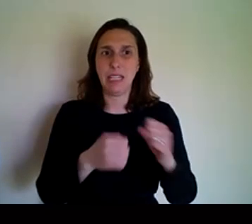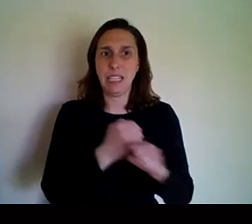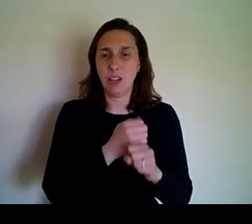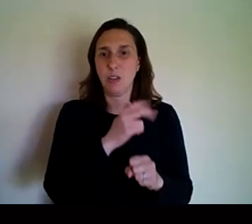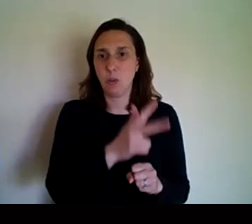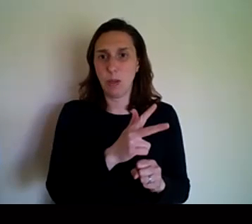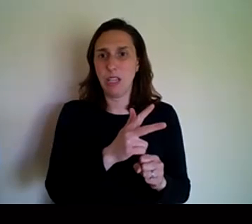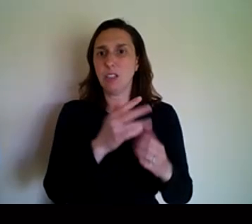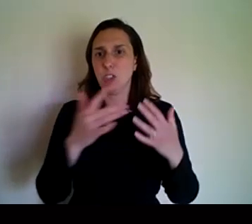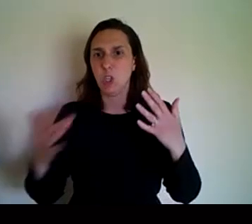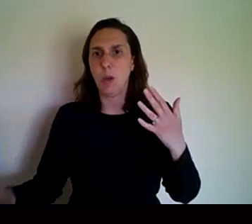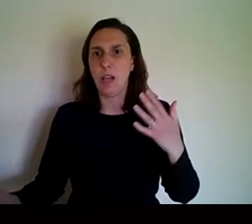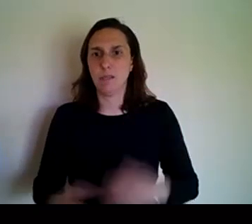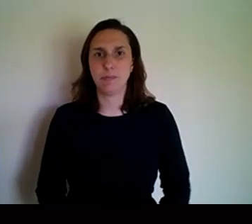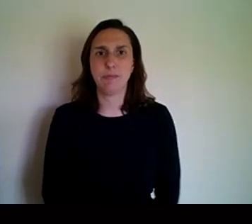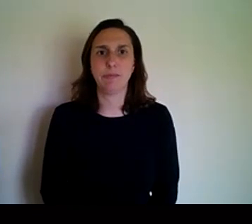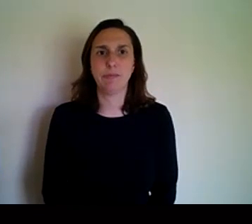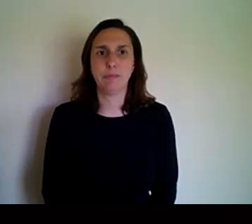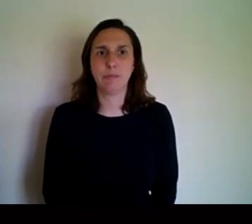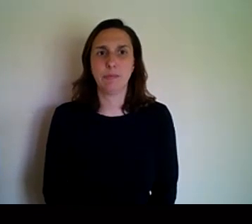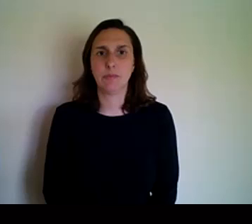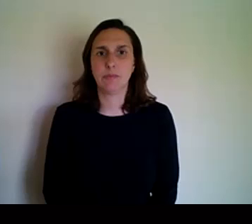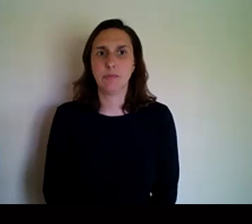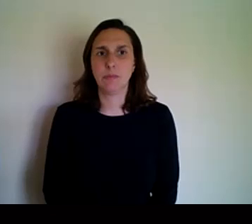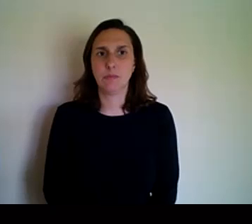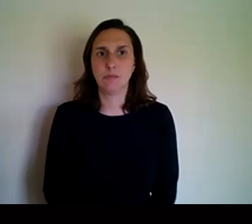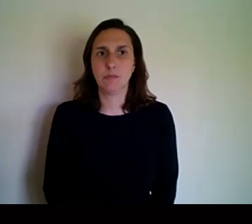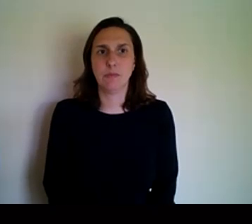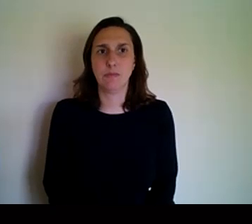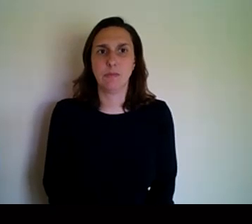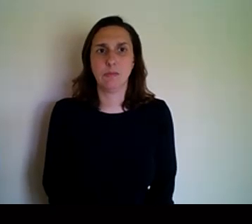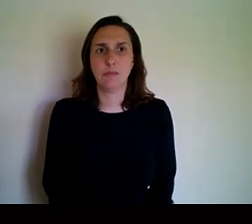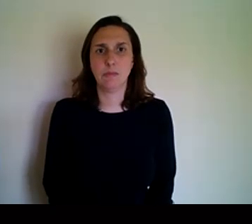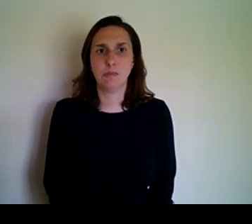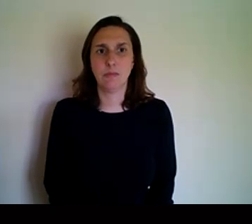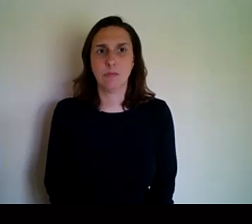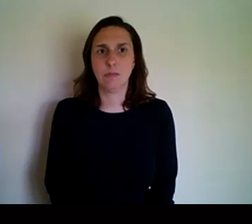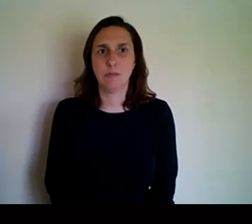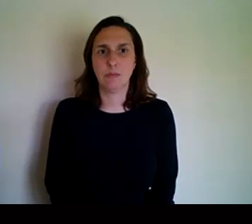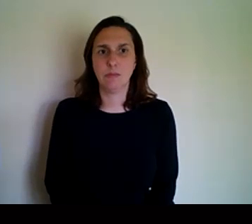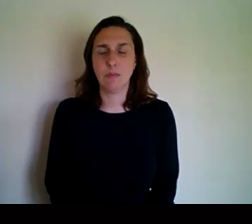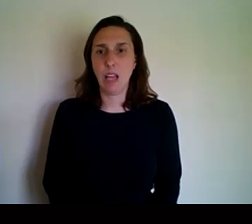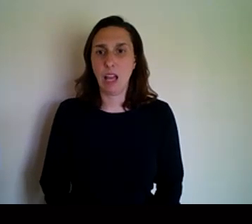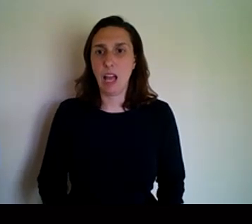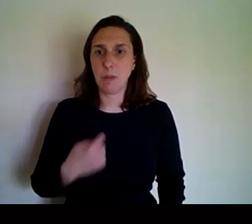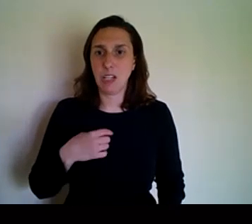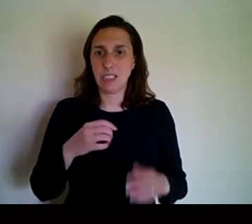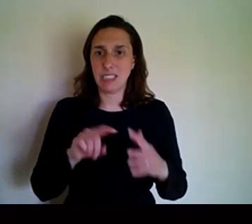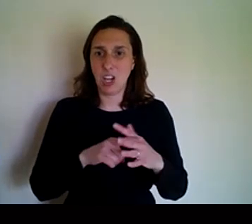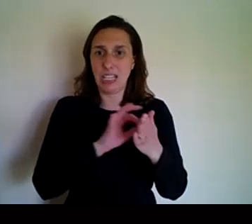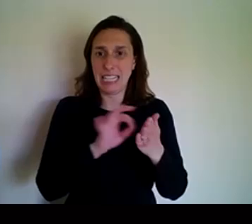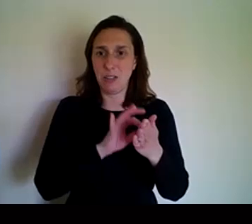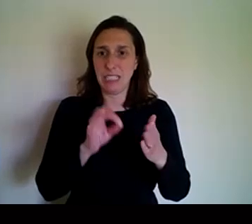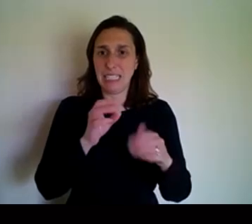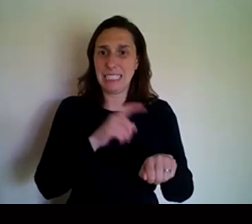so on. On a count time from 2005. So we can kind of say, hey,